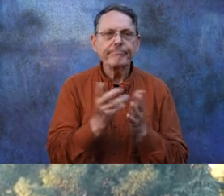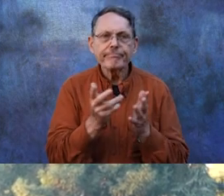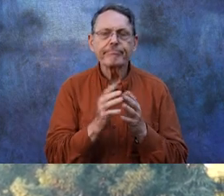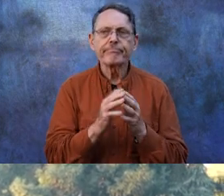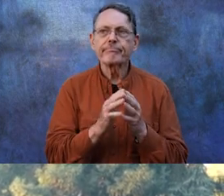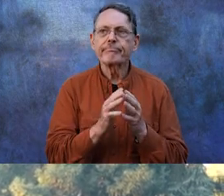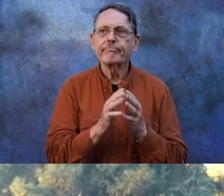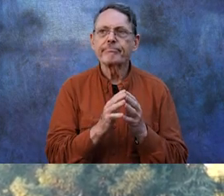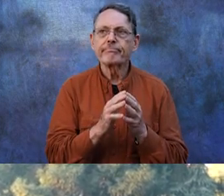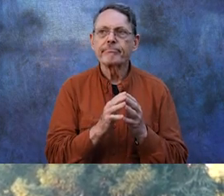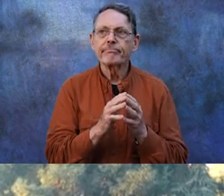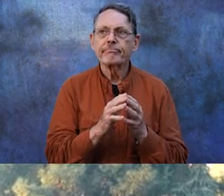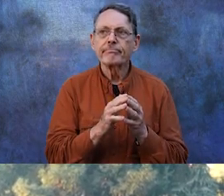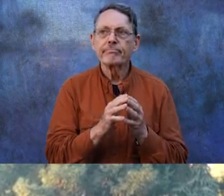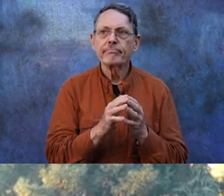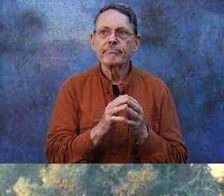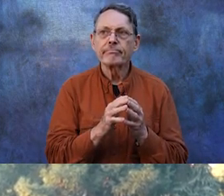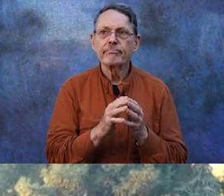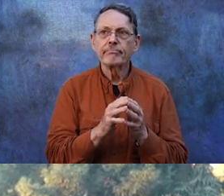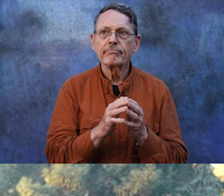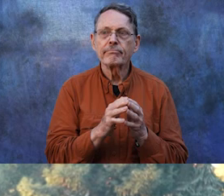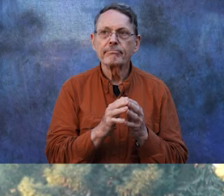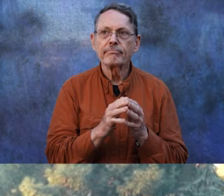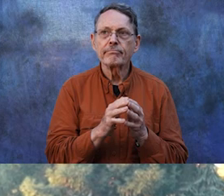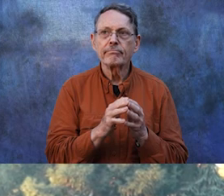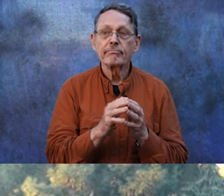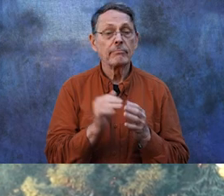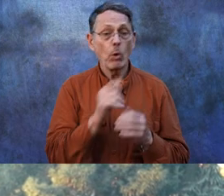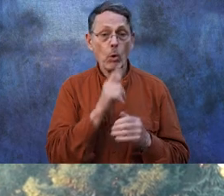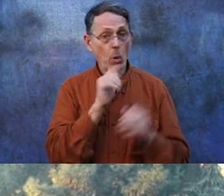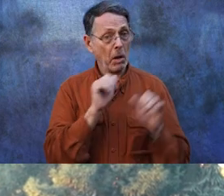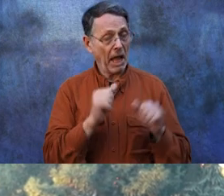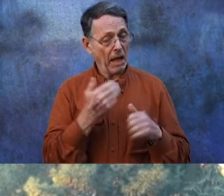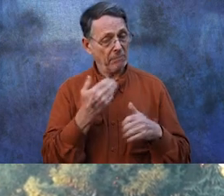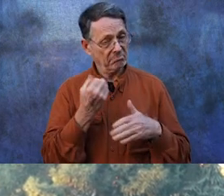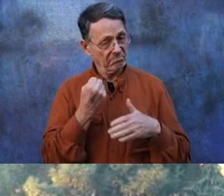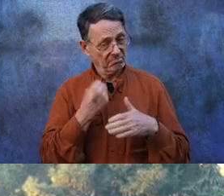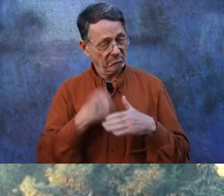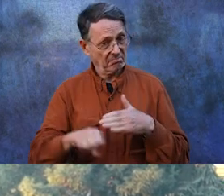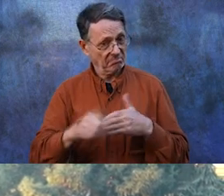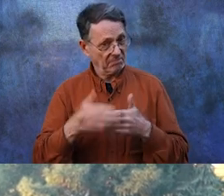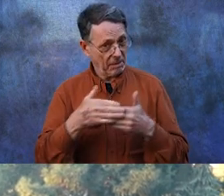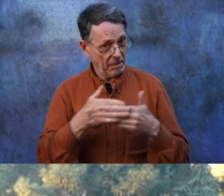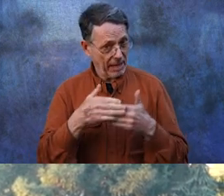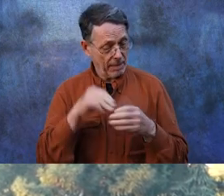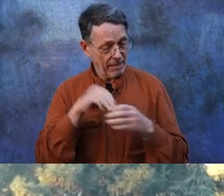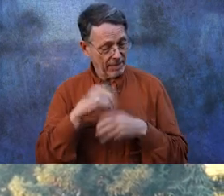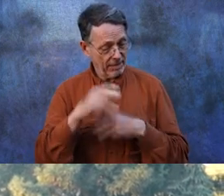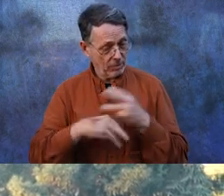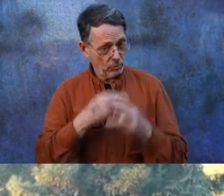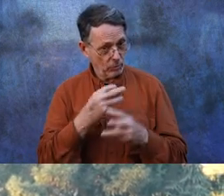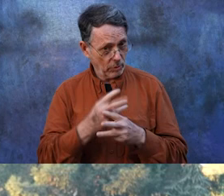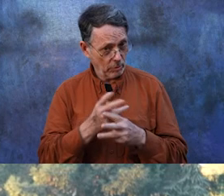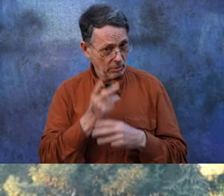any of you who are capable of bringing a child into this physical world, just take a moment